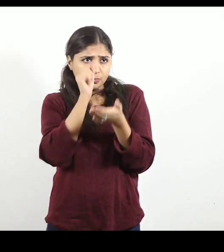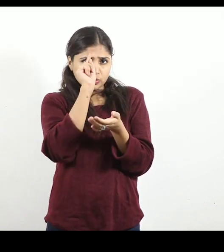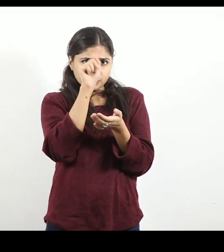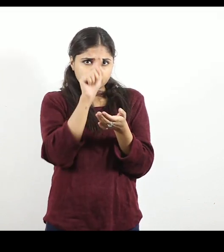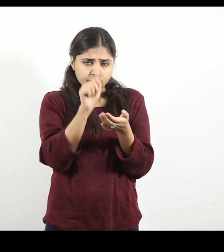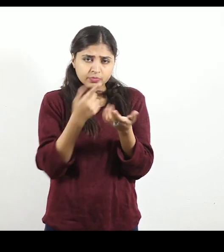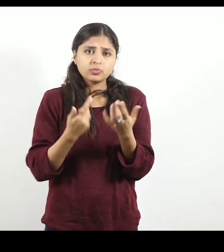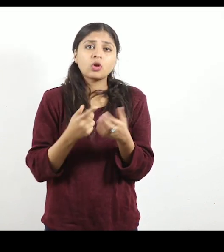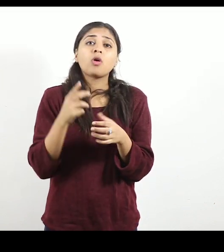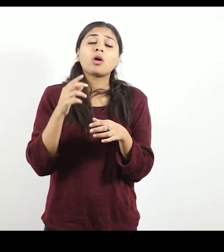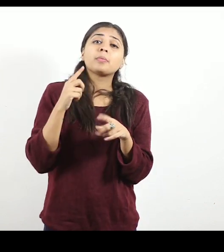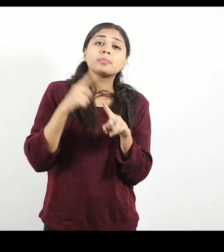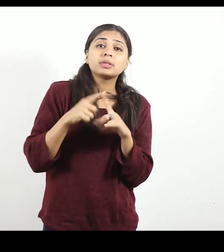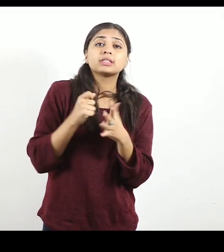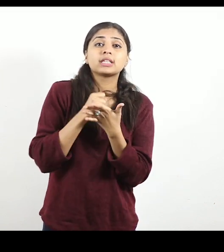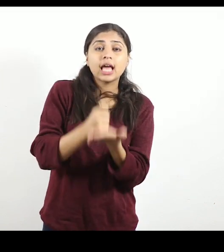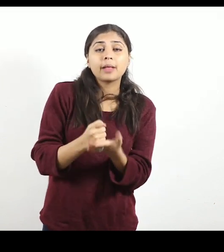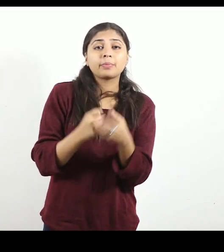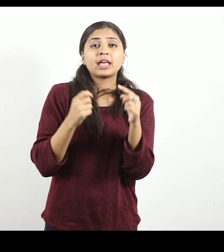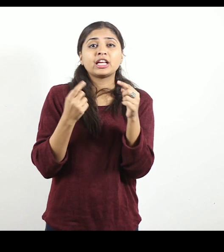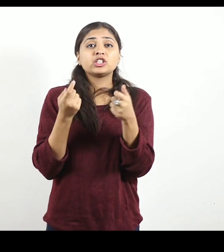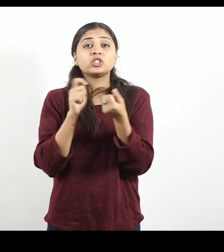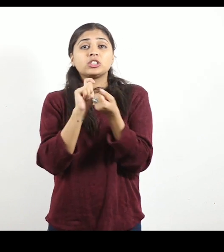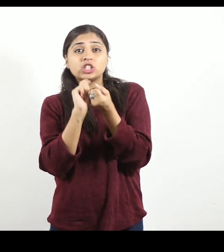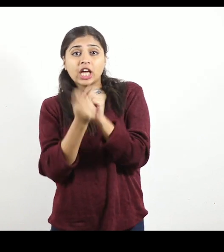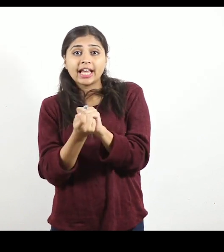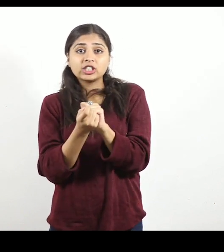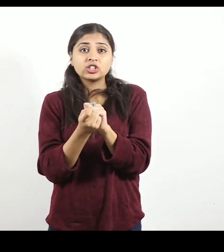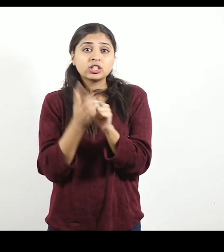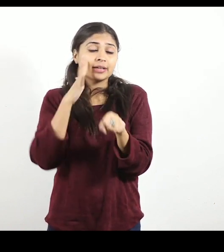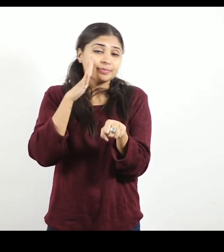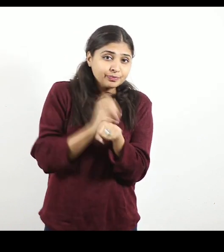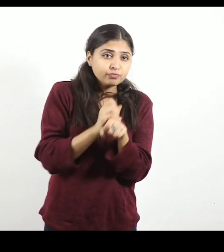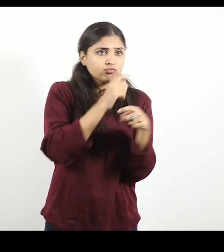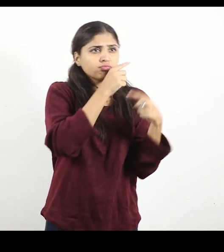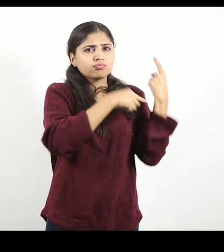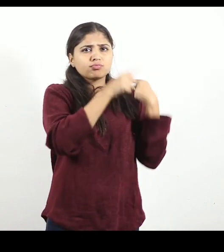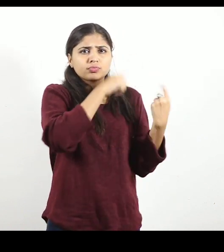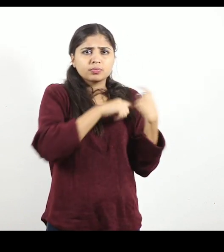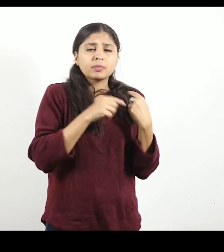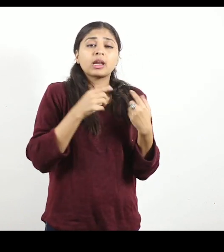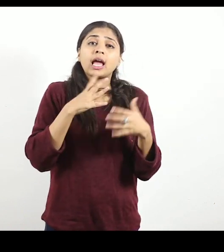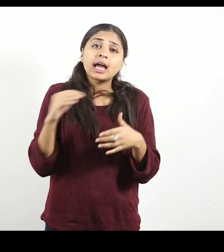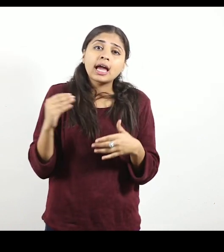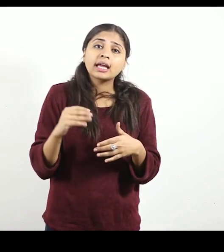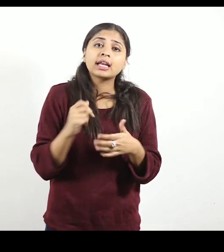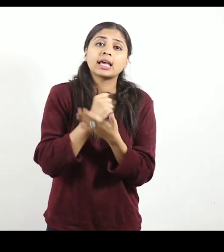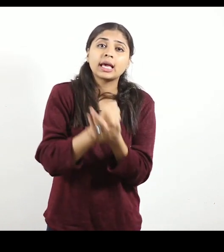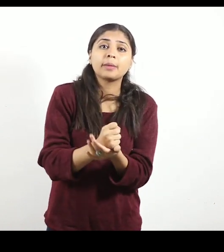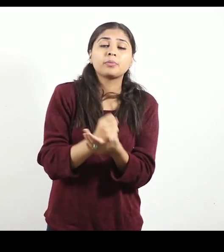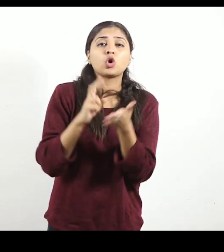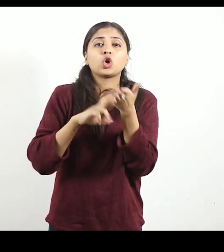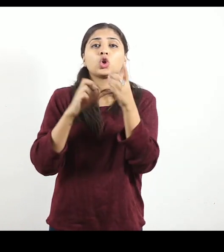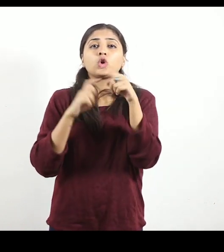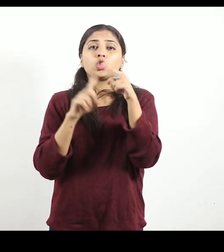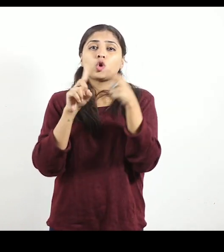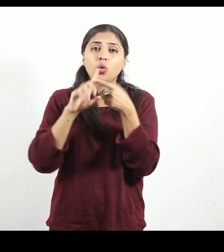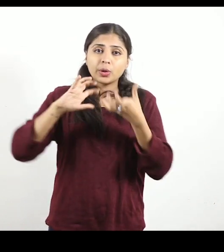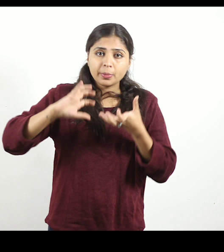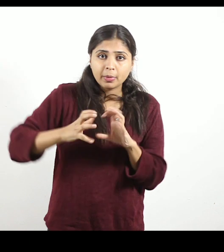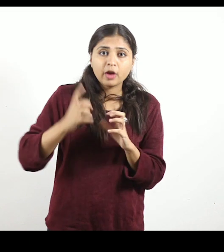also provides the track changes and notes features, providing the ability to make notes and changes to someone's